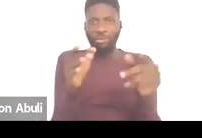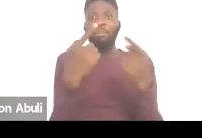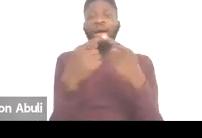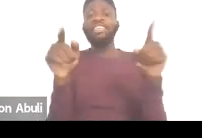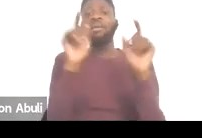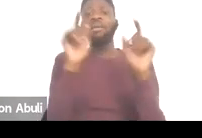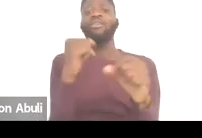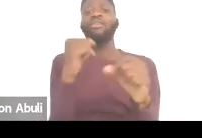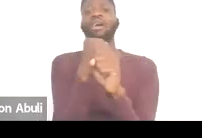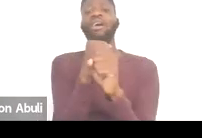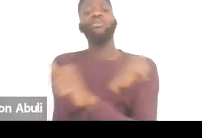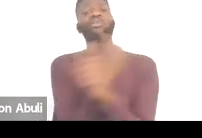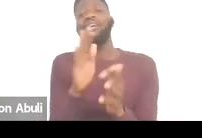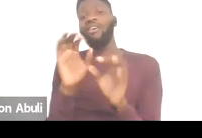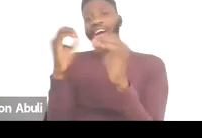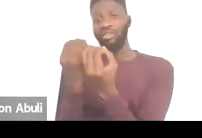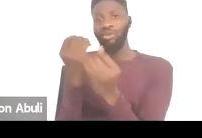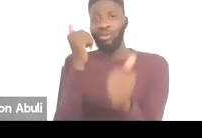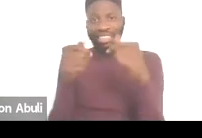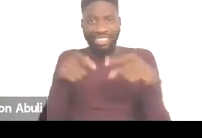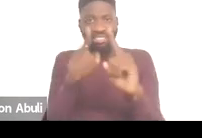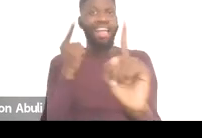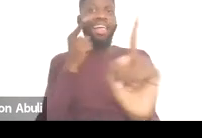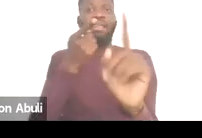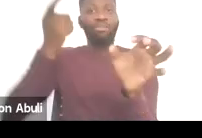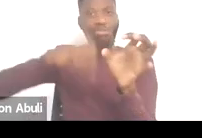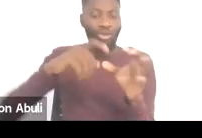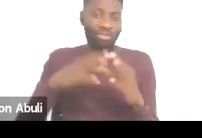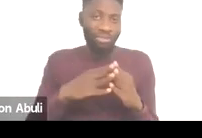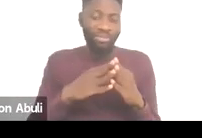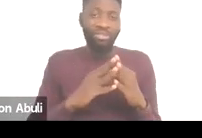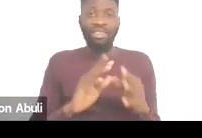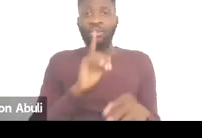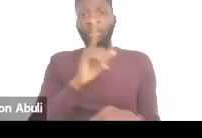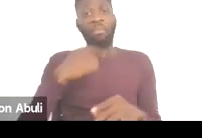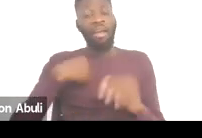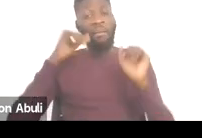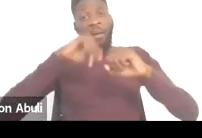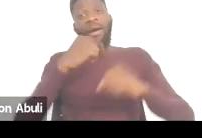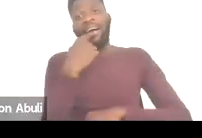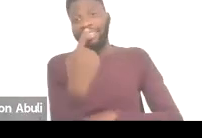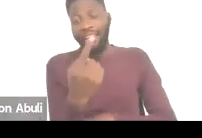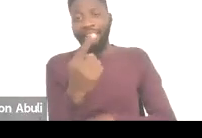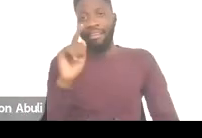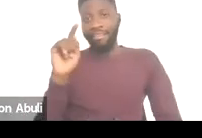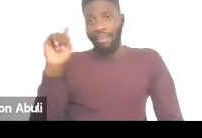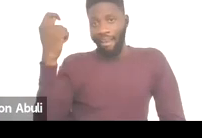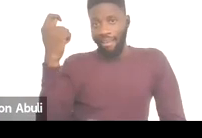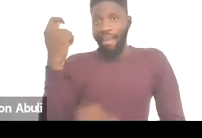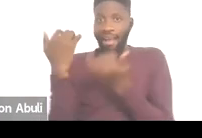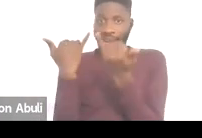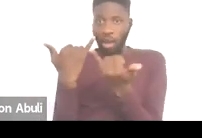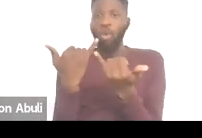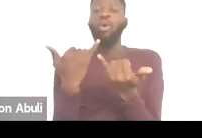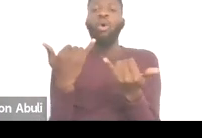with the organization that you're looking to join. So I can say Kenya is currently faced with an opportunity